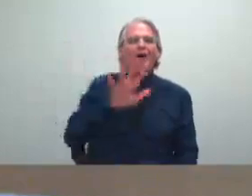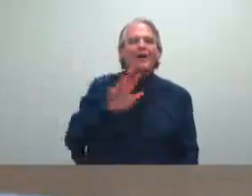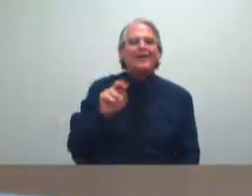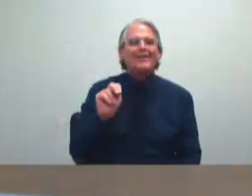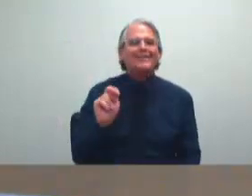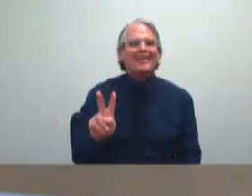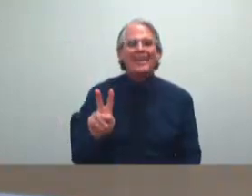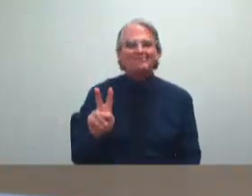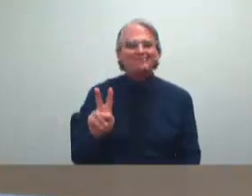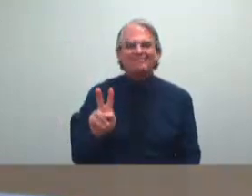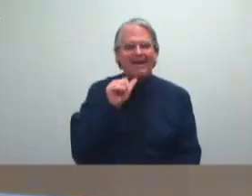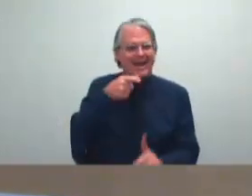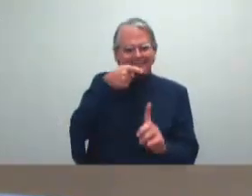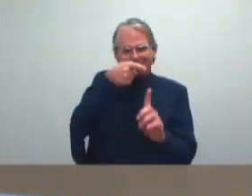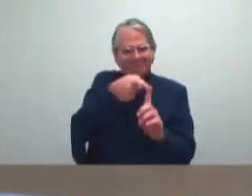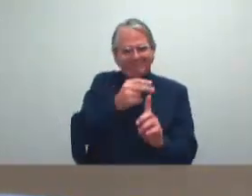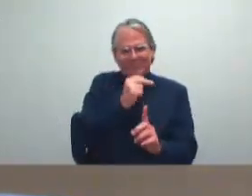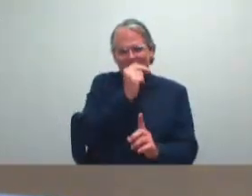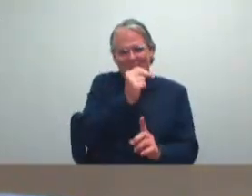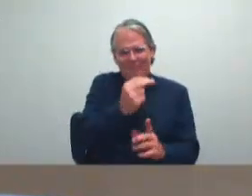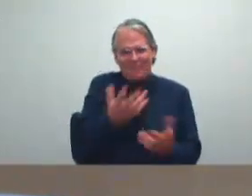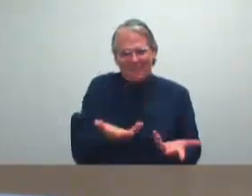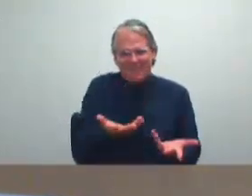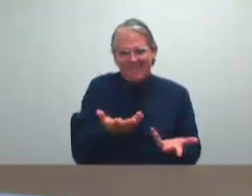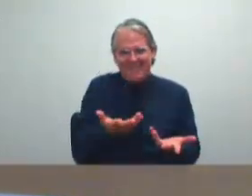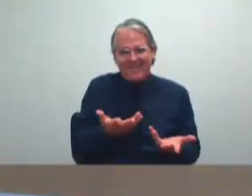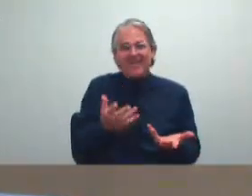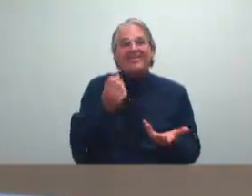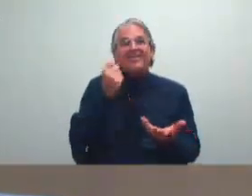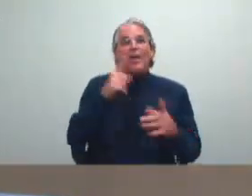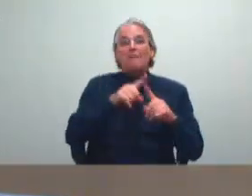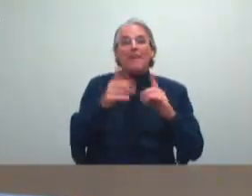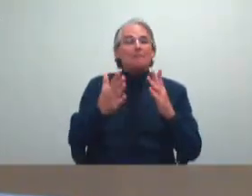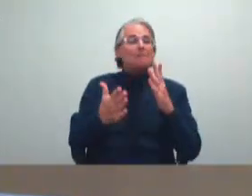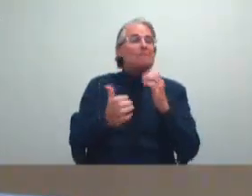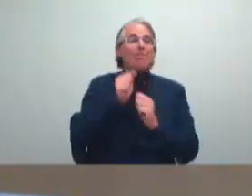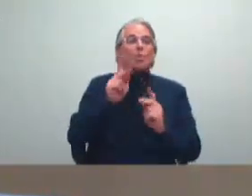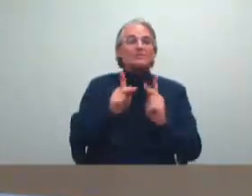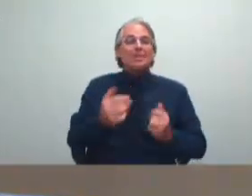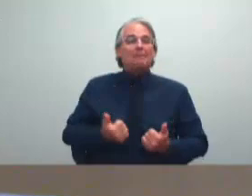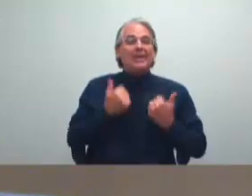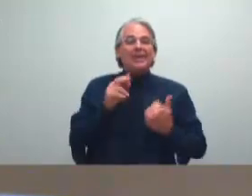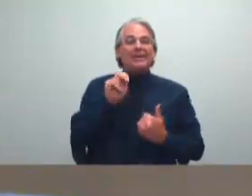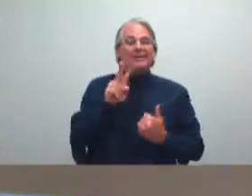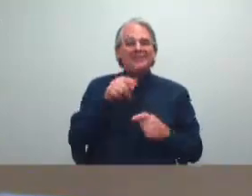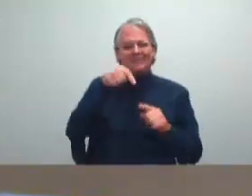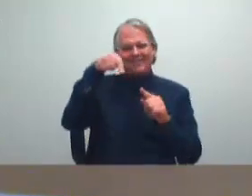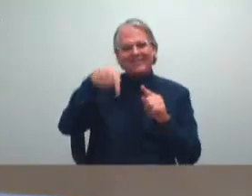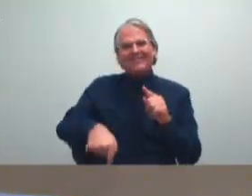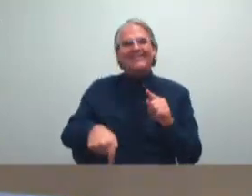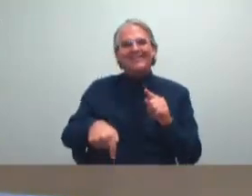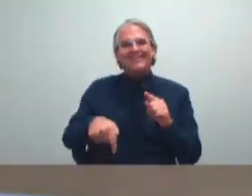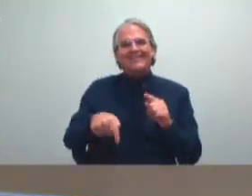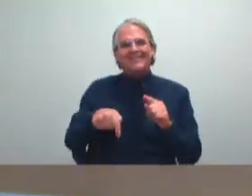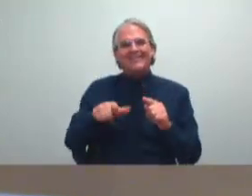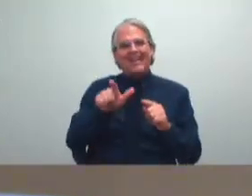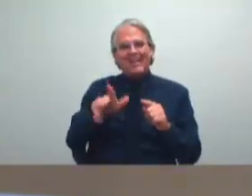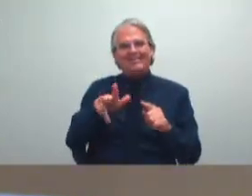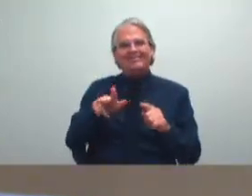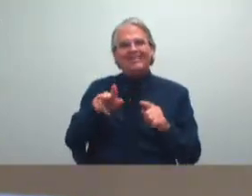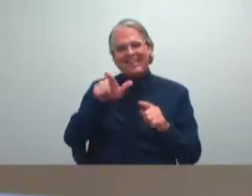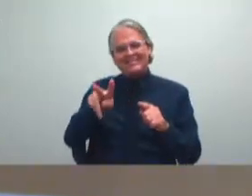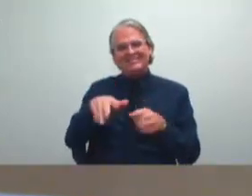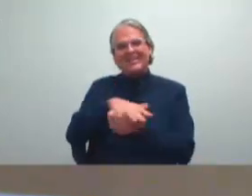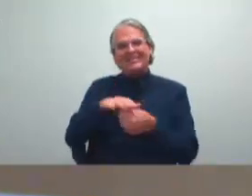much of our population is down in Clark County, often what is happening in Clark County affects our numbers for the state. And I've so